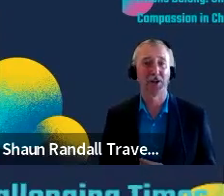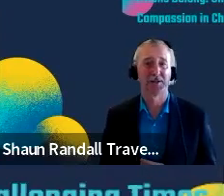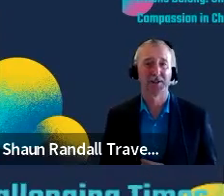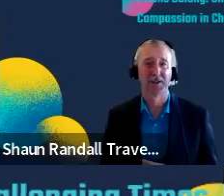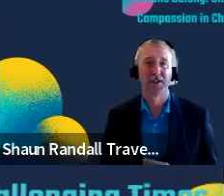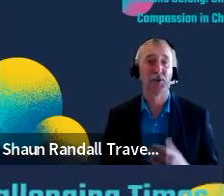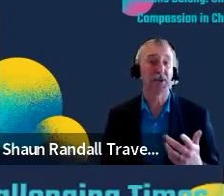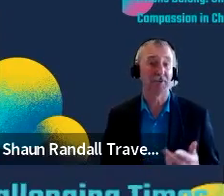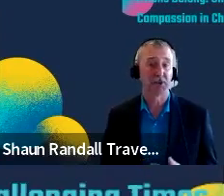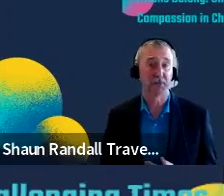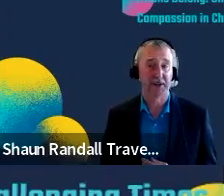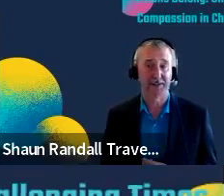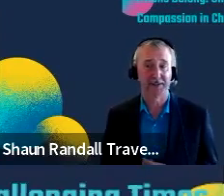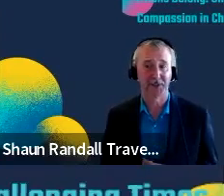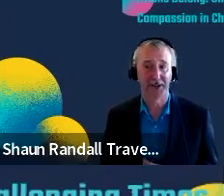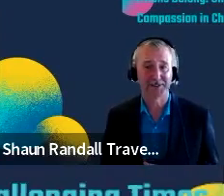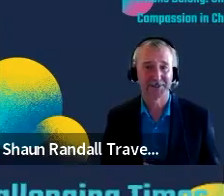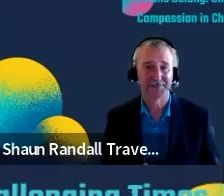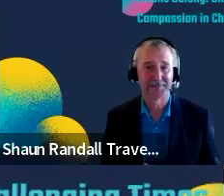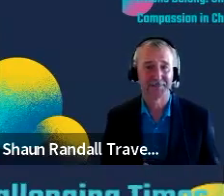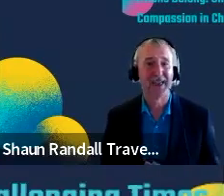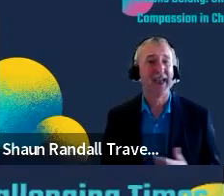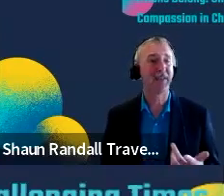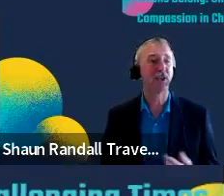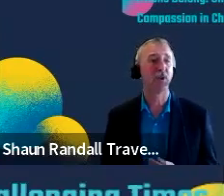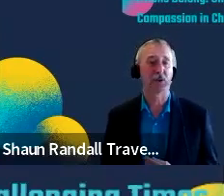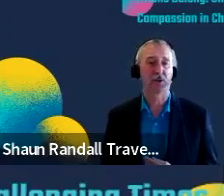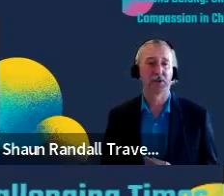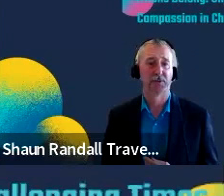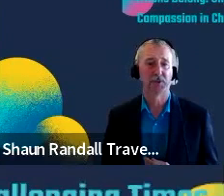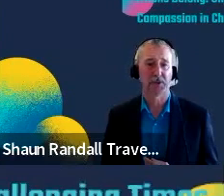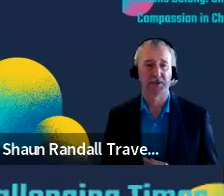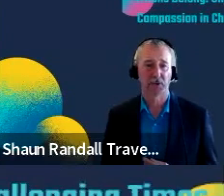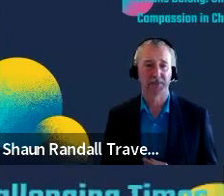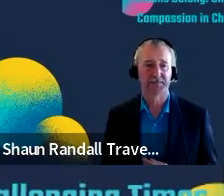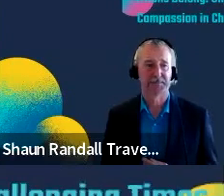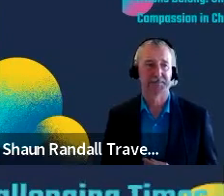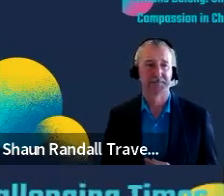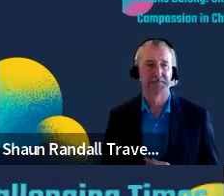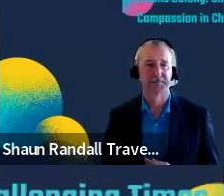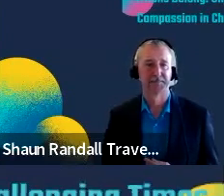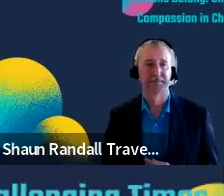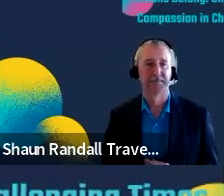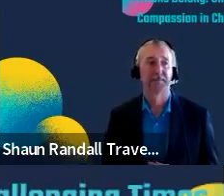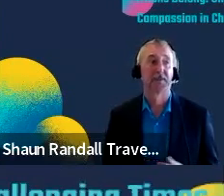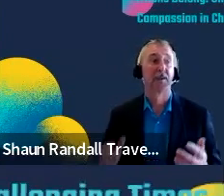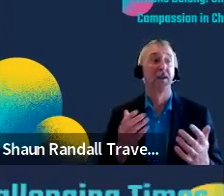diversity.ucsd.edu/tritons-belong, which we have also provided in the chat, and the QR code, which is on the screen.